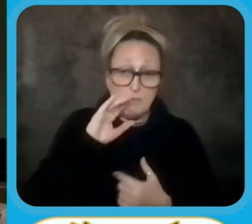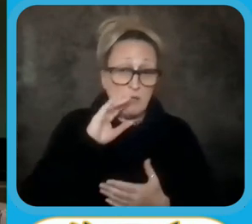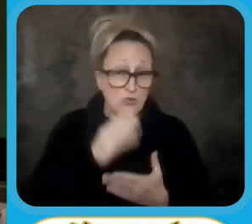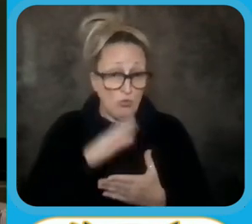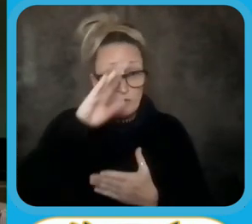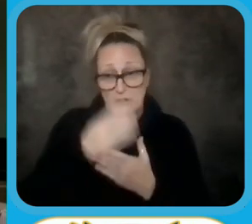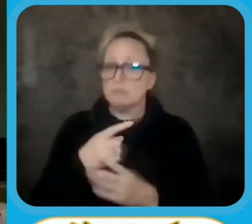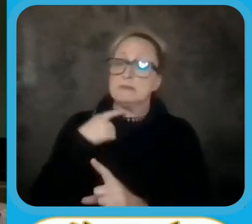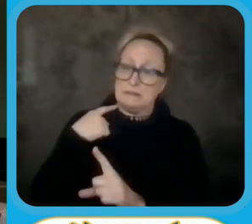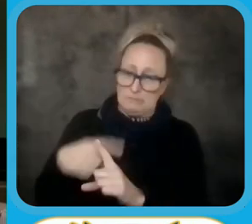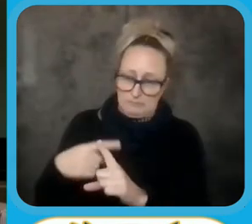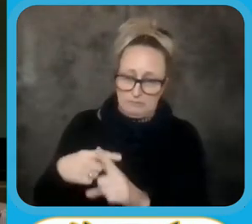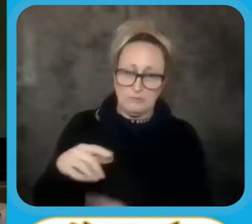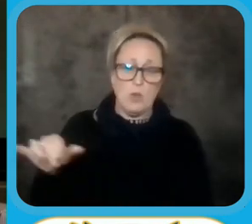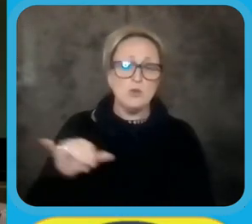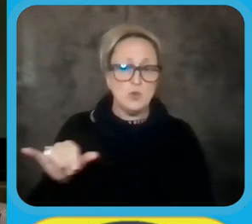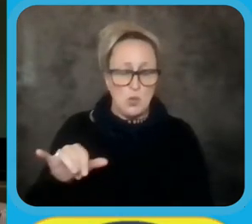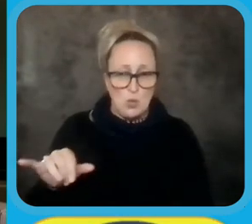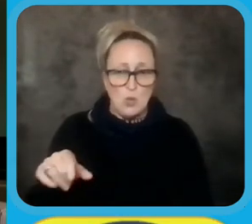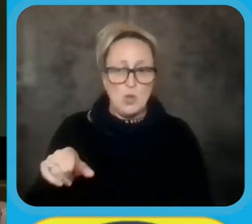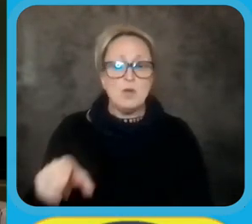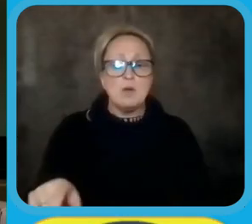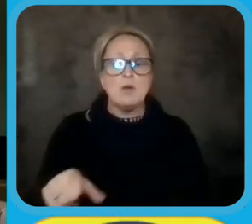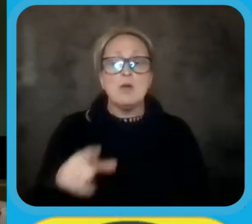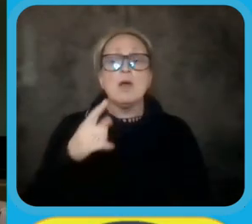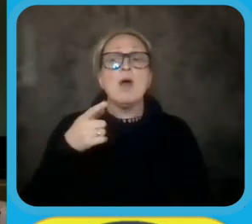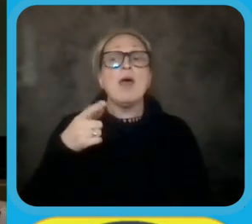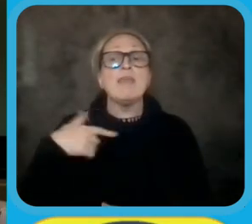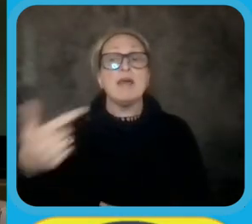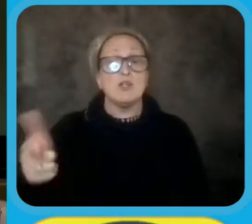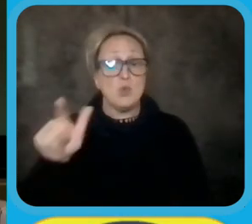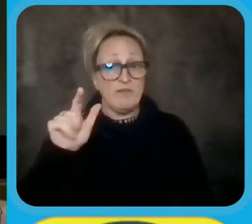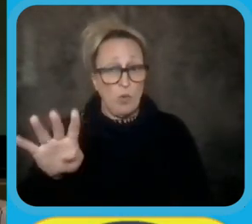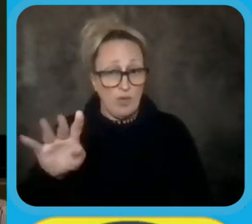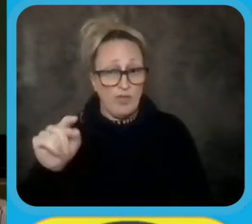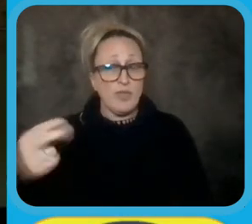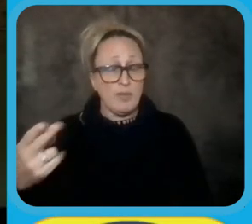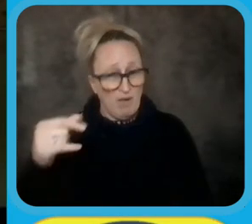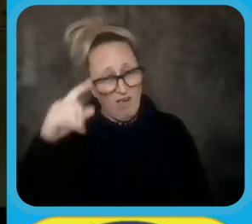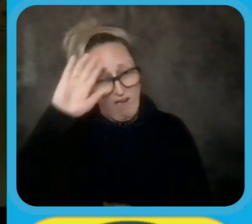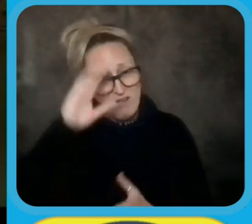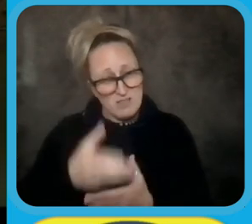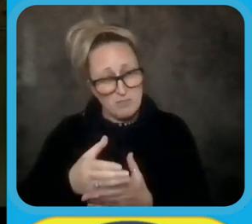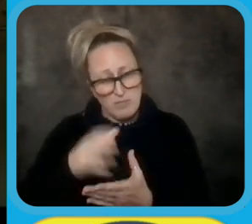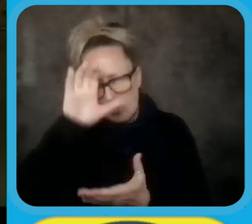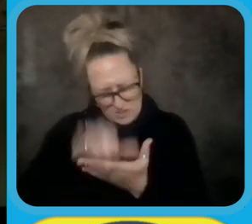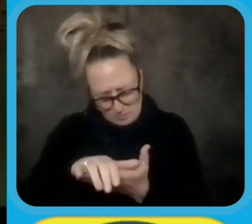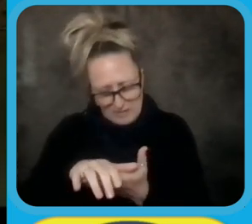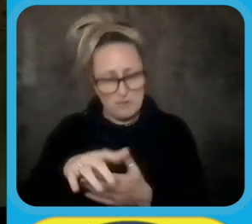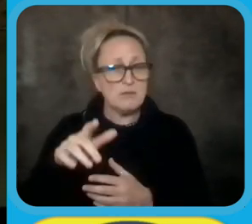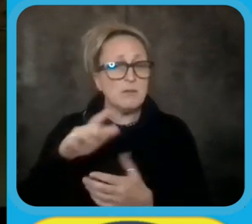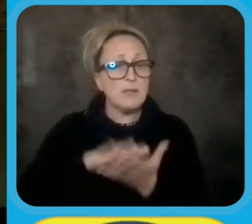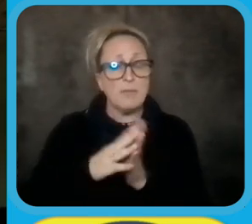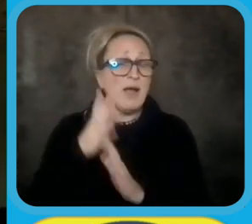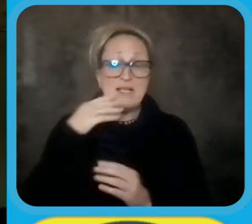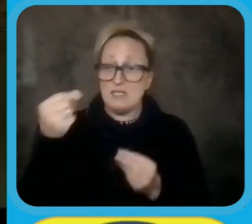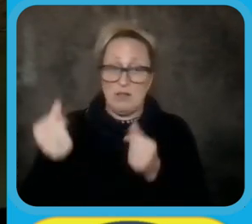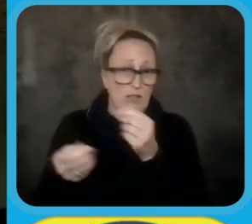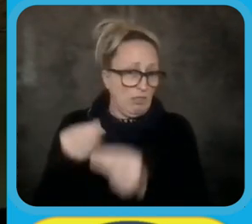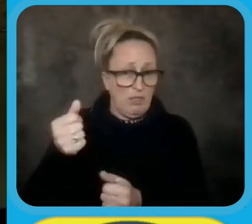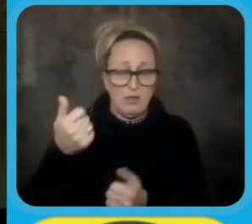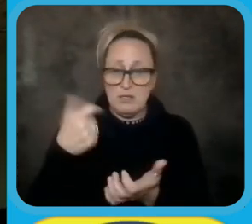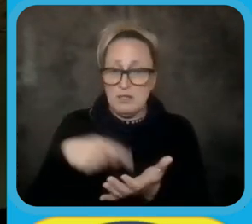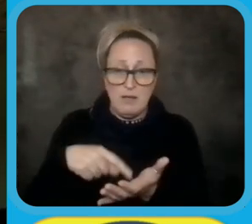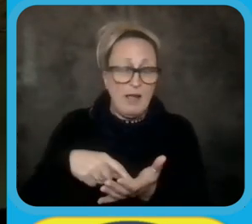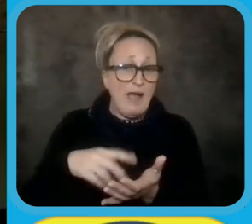tested positive. And then on the 24th, my husband, November 24th, tested positive. I still have medical expenses. You know, I have a